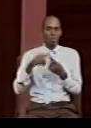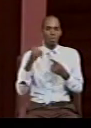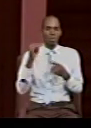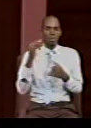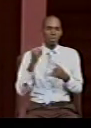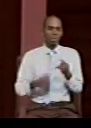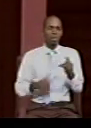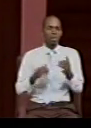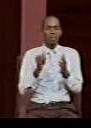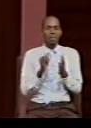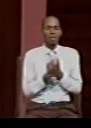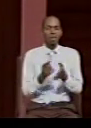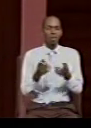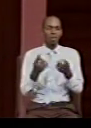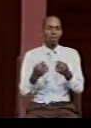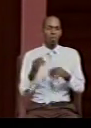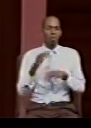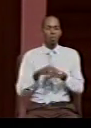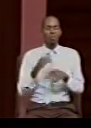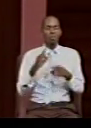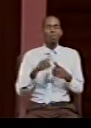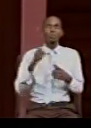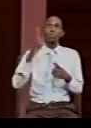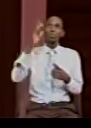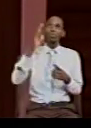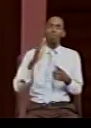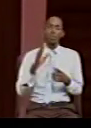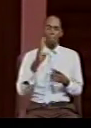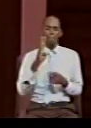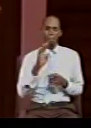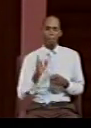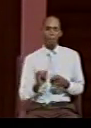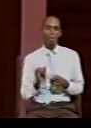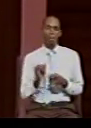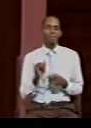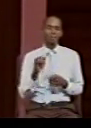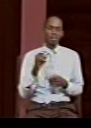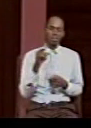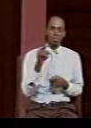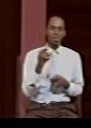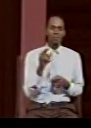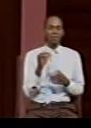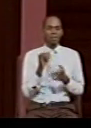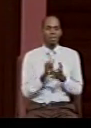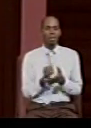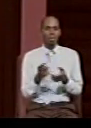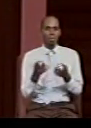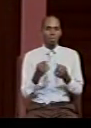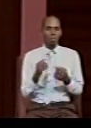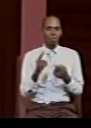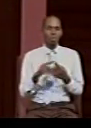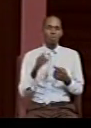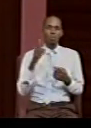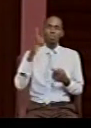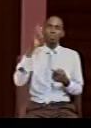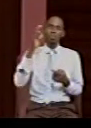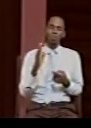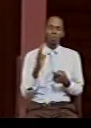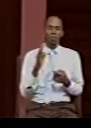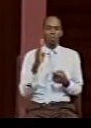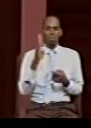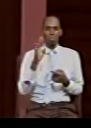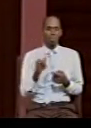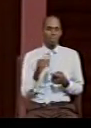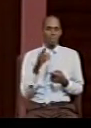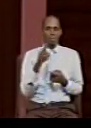that come unto God by him. But you must come. That come unto God by him.